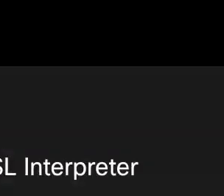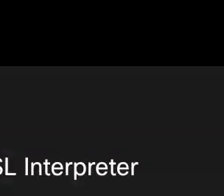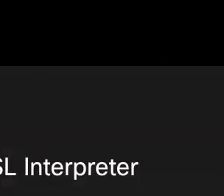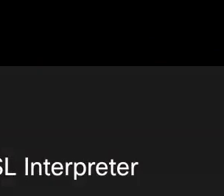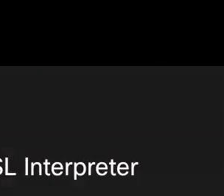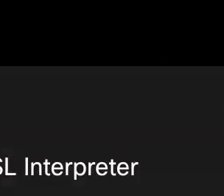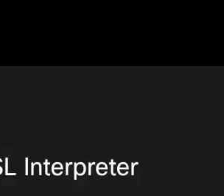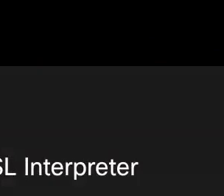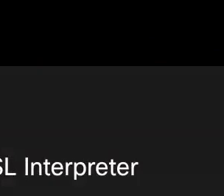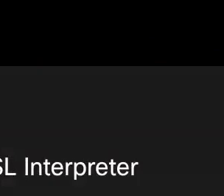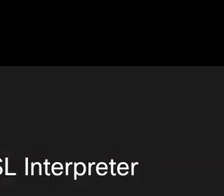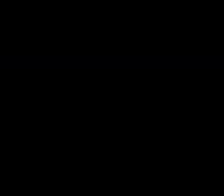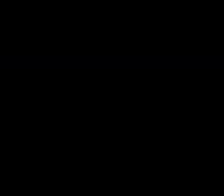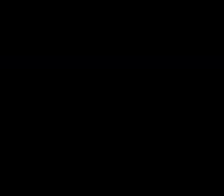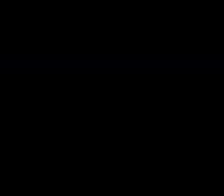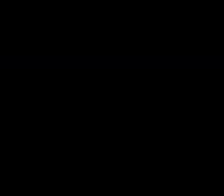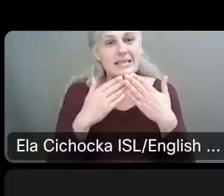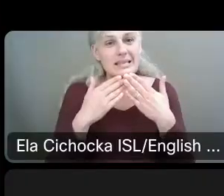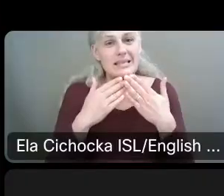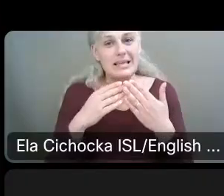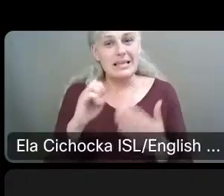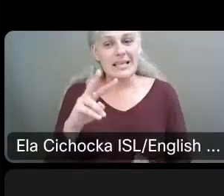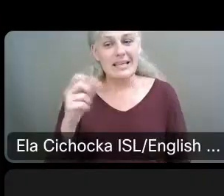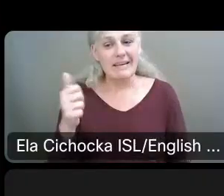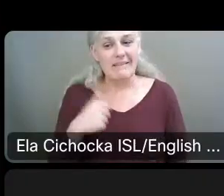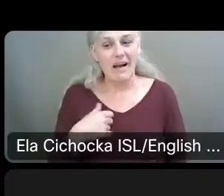Thank you very much, Eva. I've just gone onto my